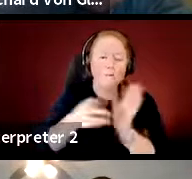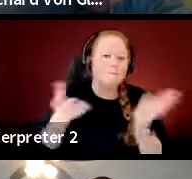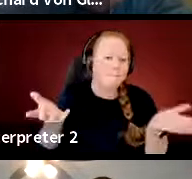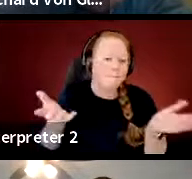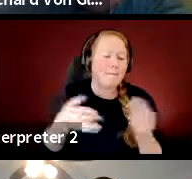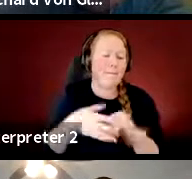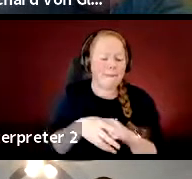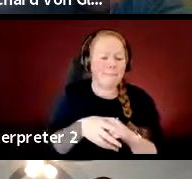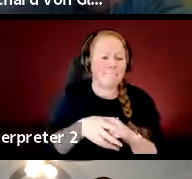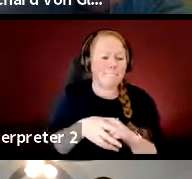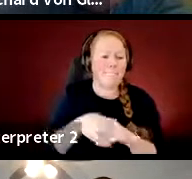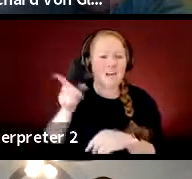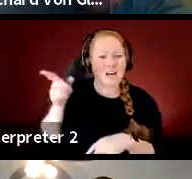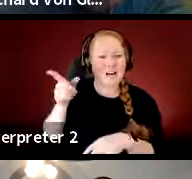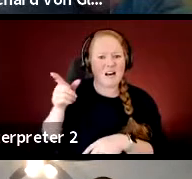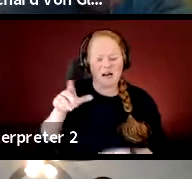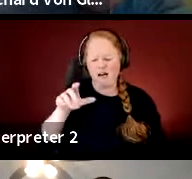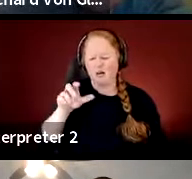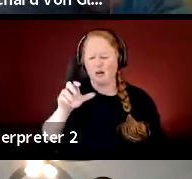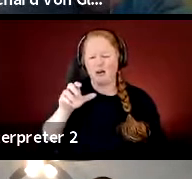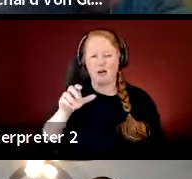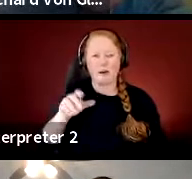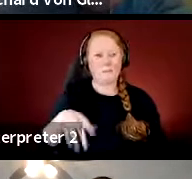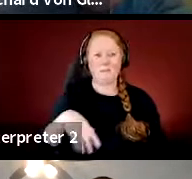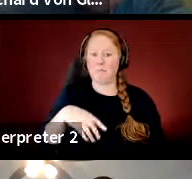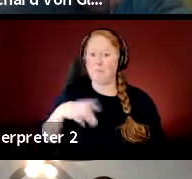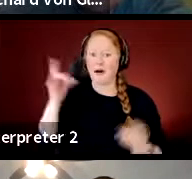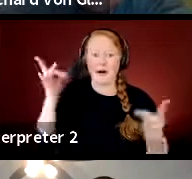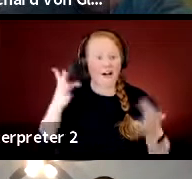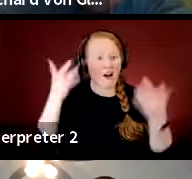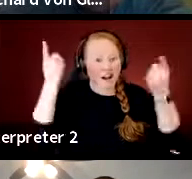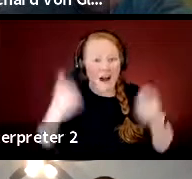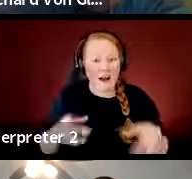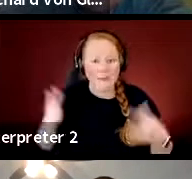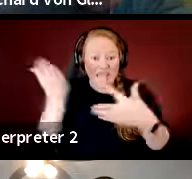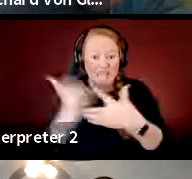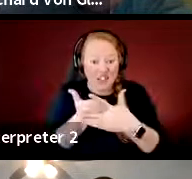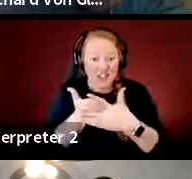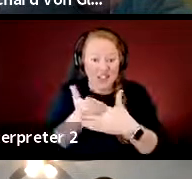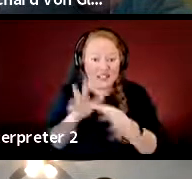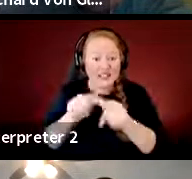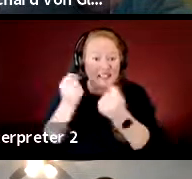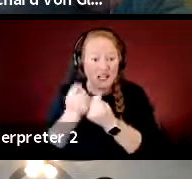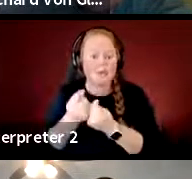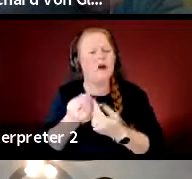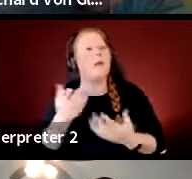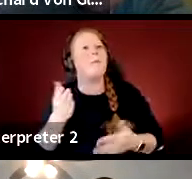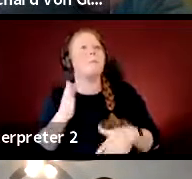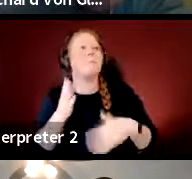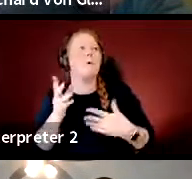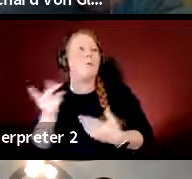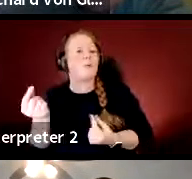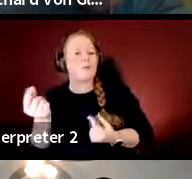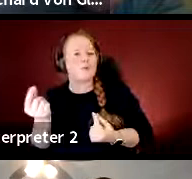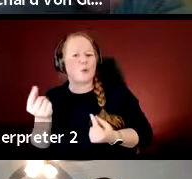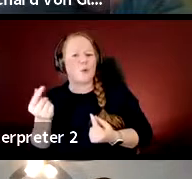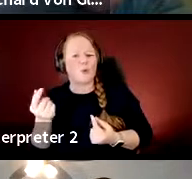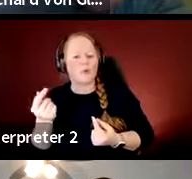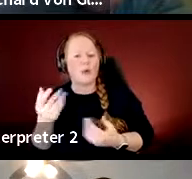They're crisis intervention teams that basically create a buffer between those who